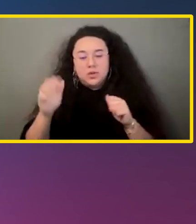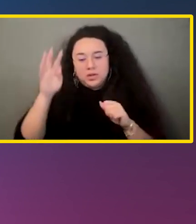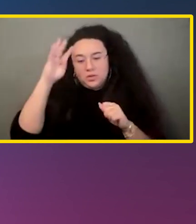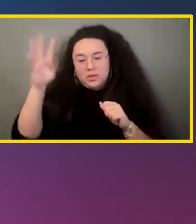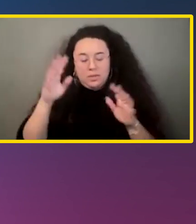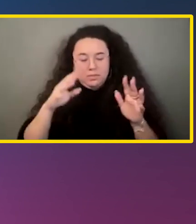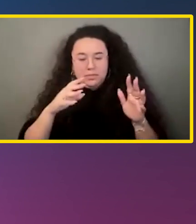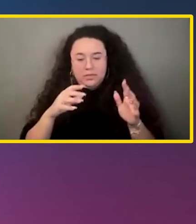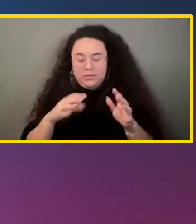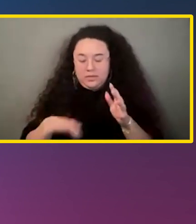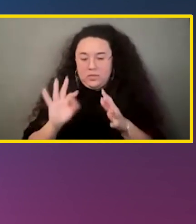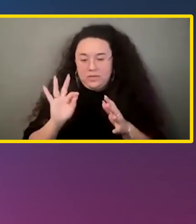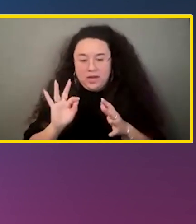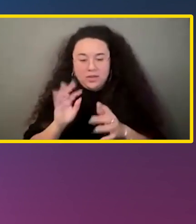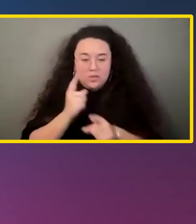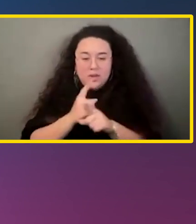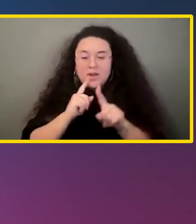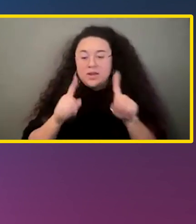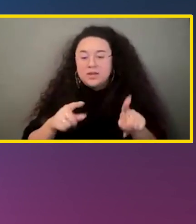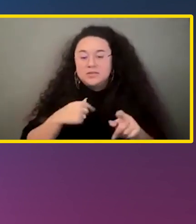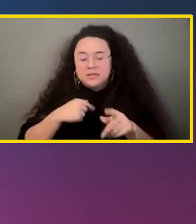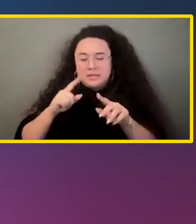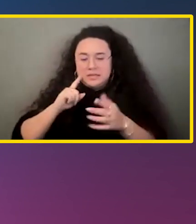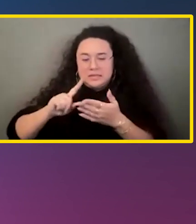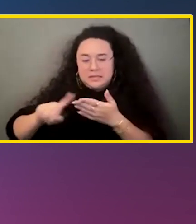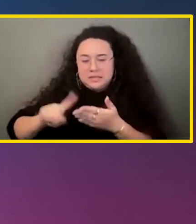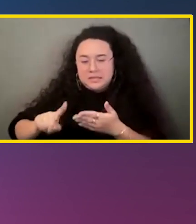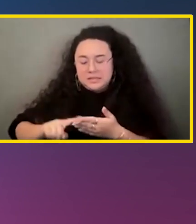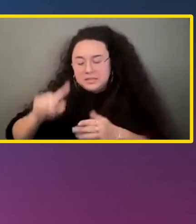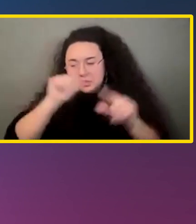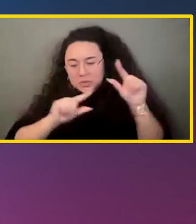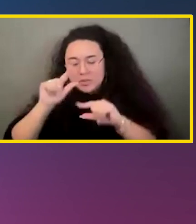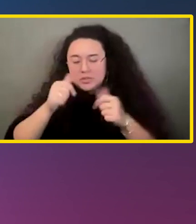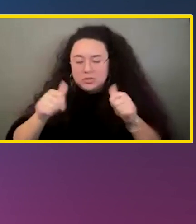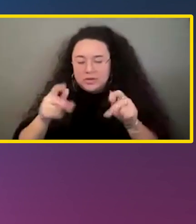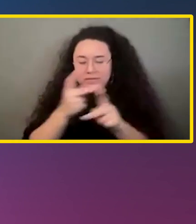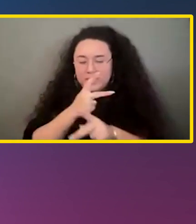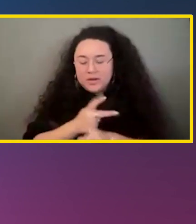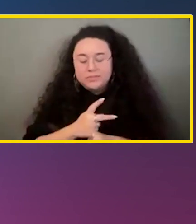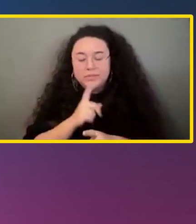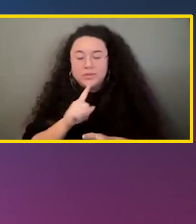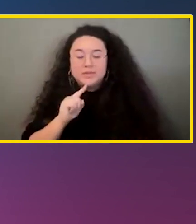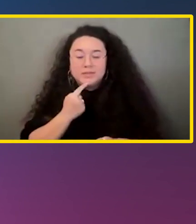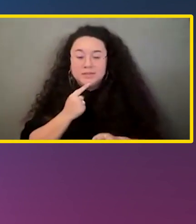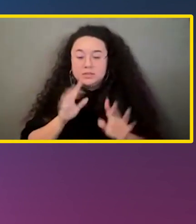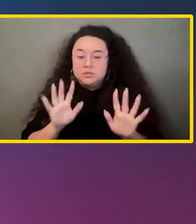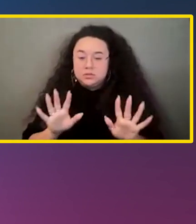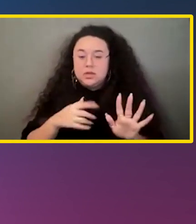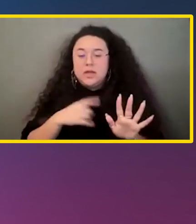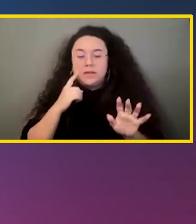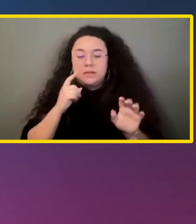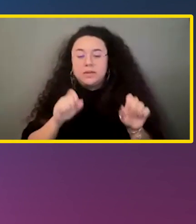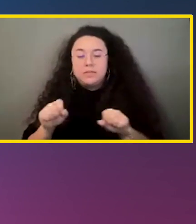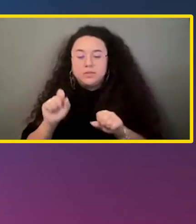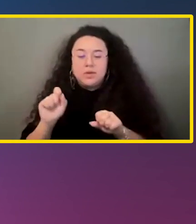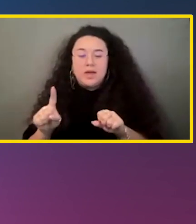and find the right answer. So I would start probably digging around. You're Googling. But in all seriousness, I think being able to